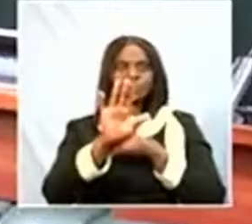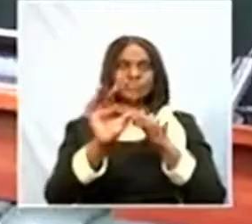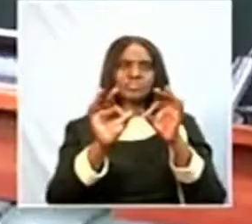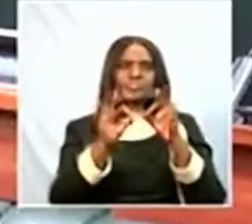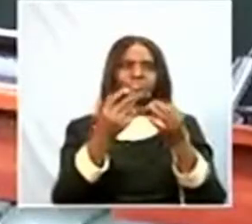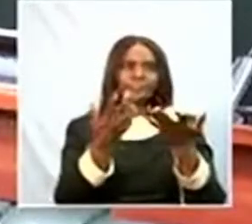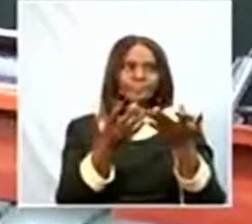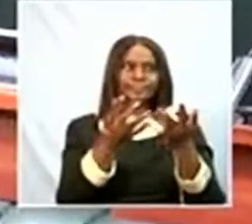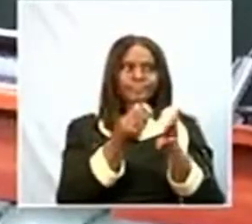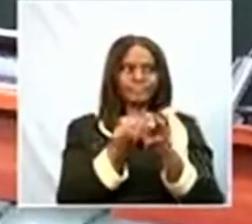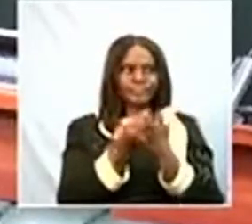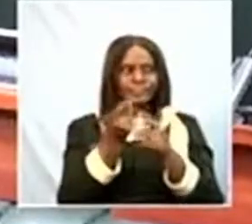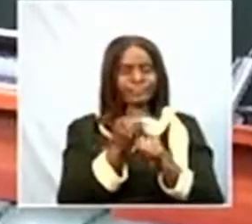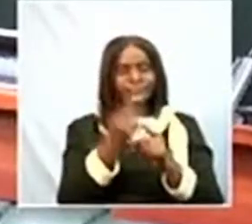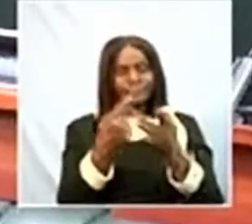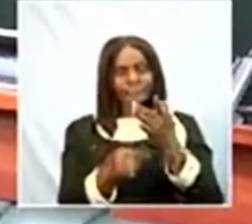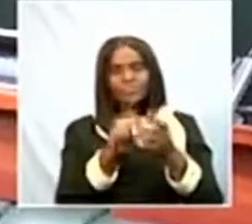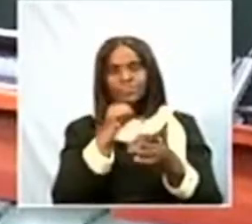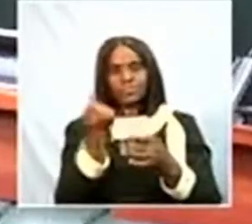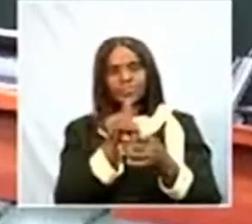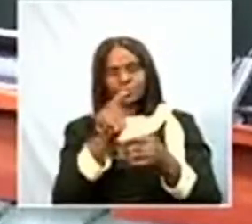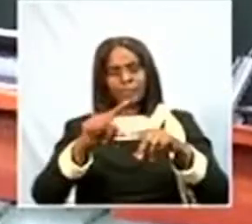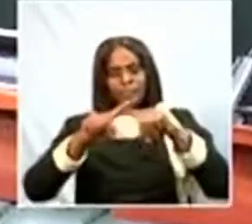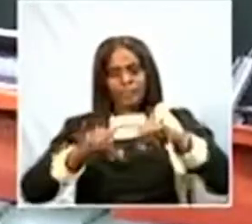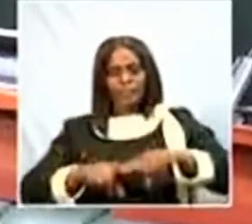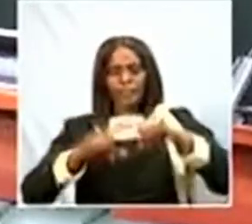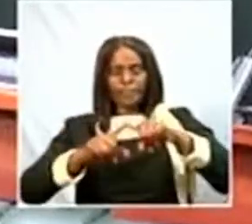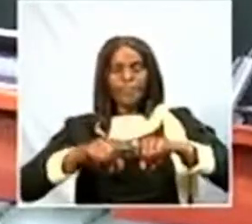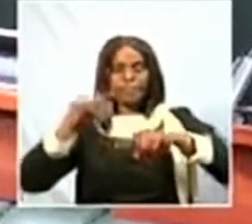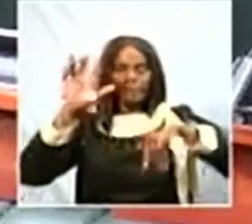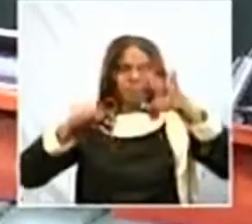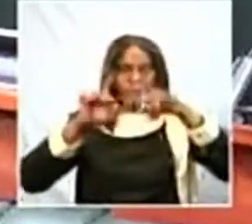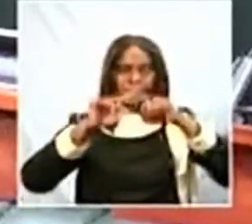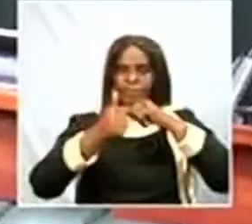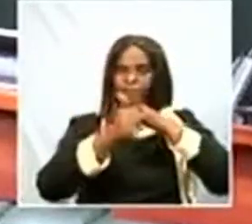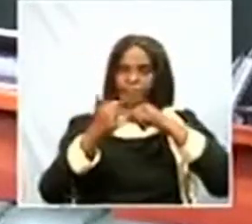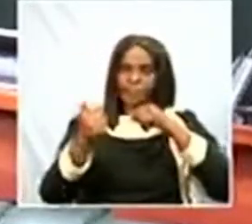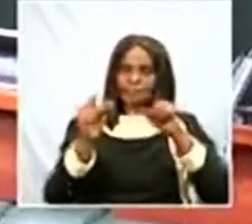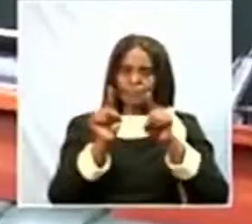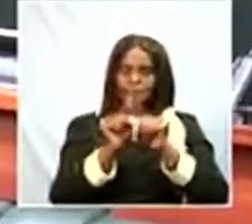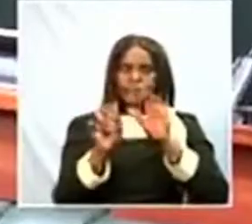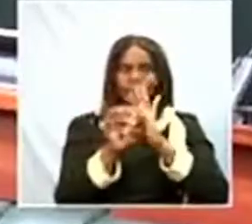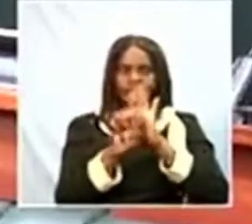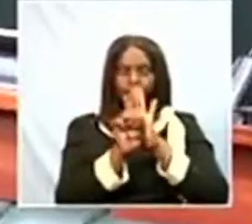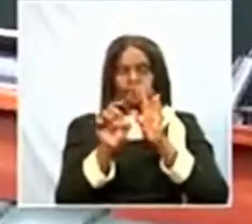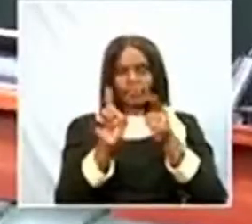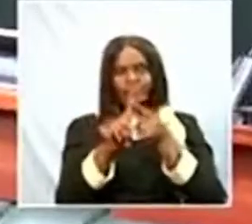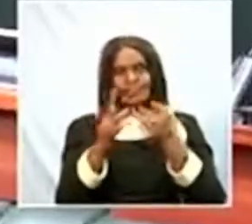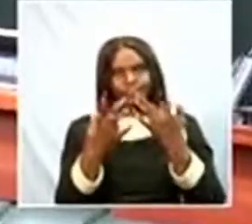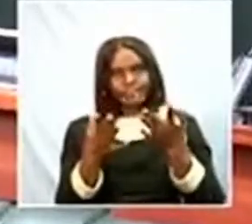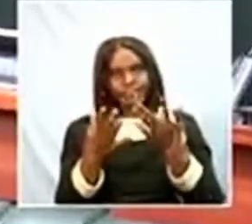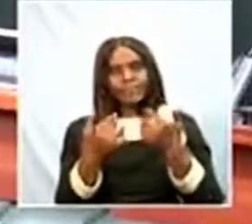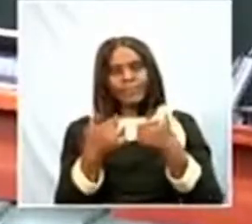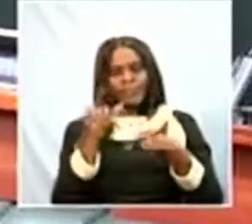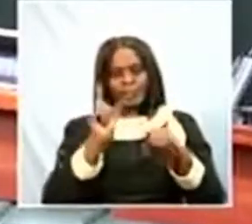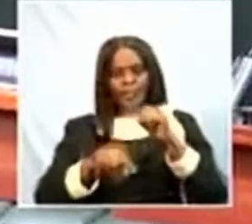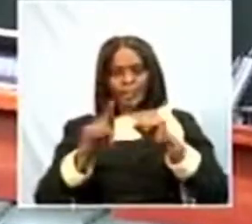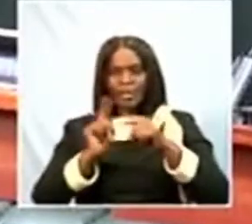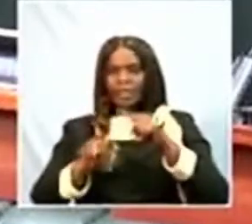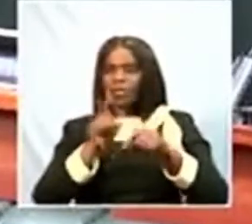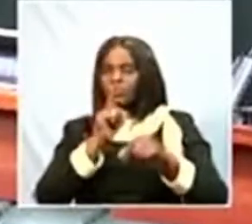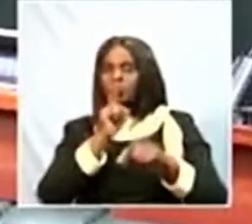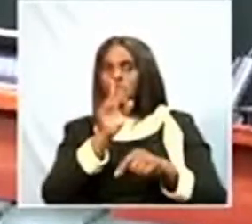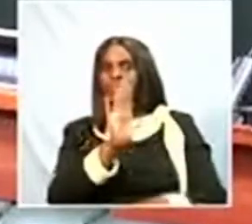systems from crops that only depend on rain, but rather engage into crops that cannot really